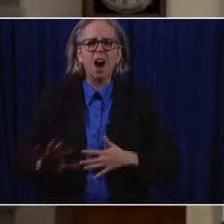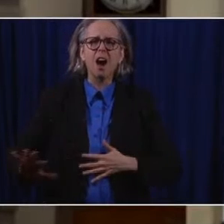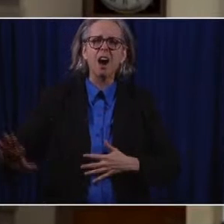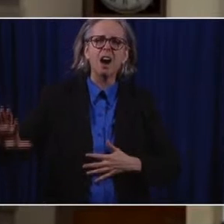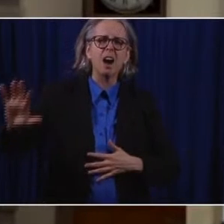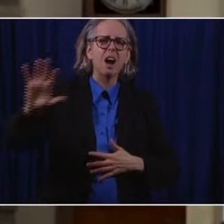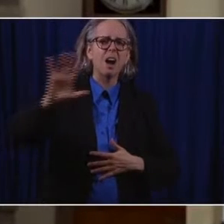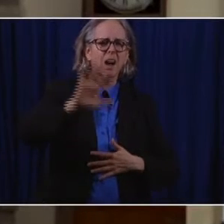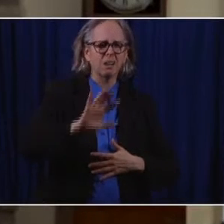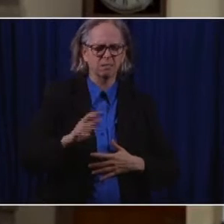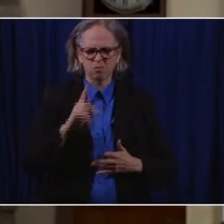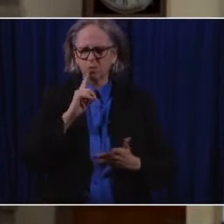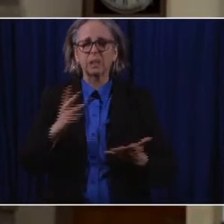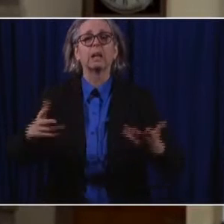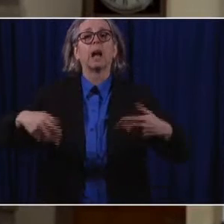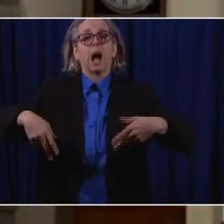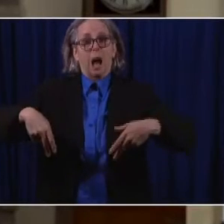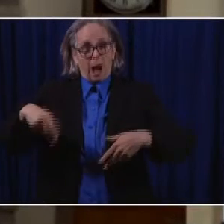very high.